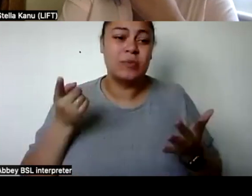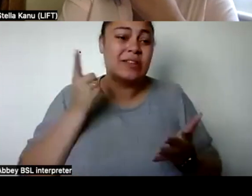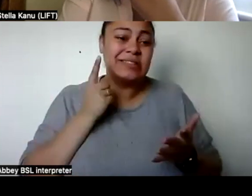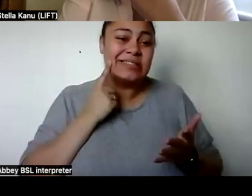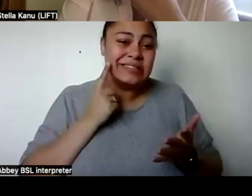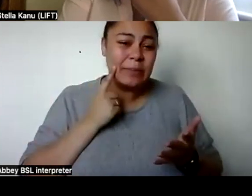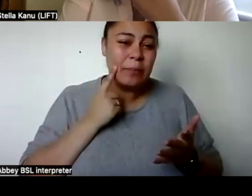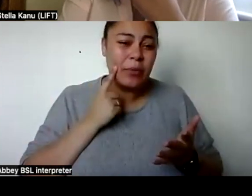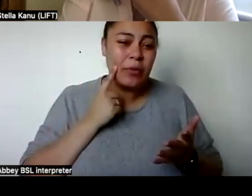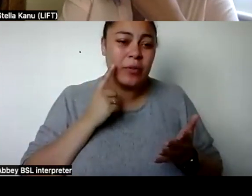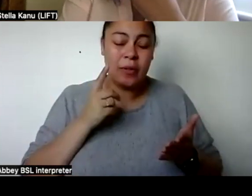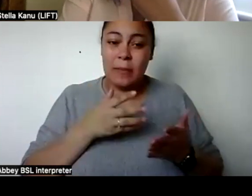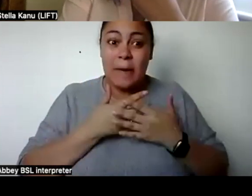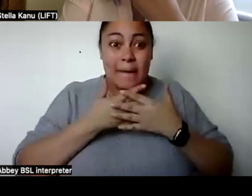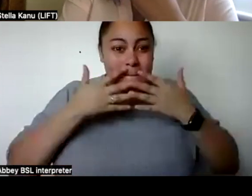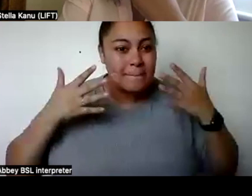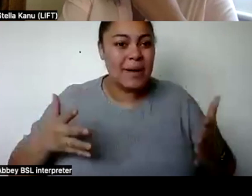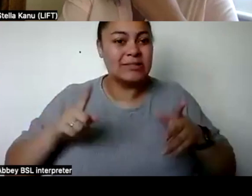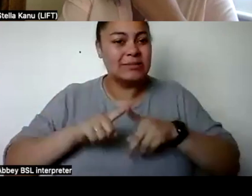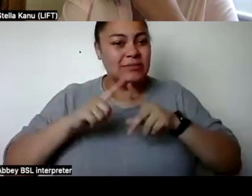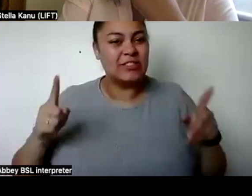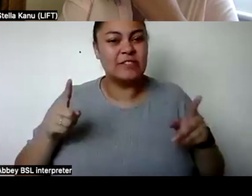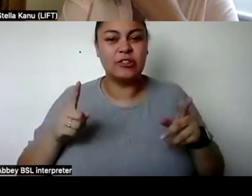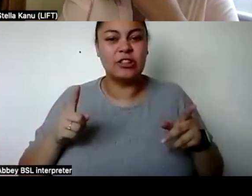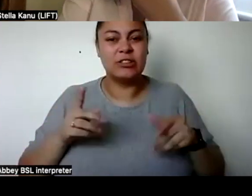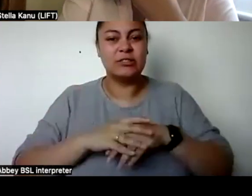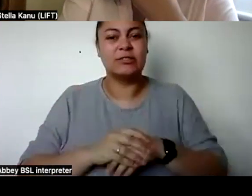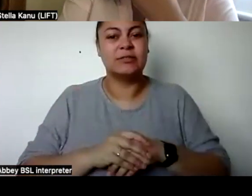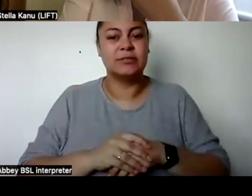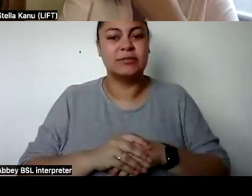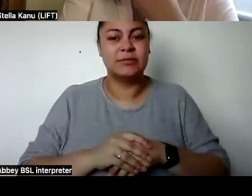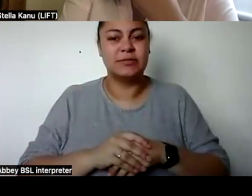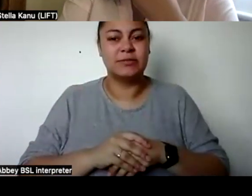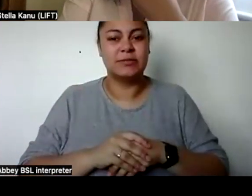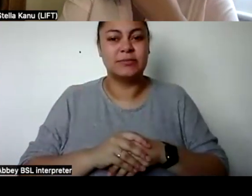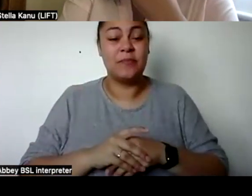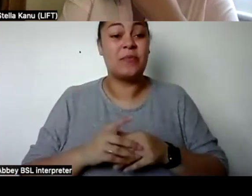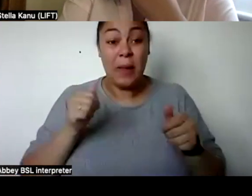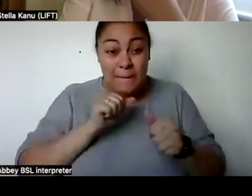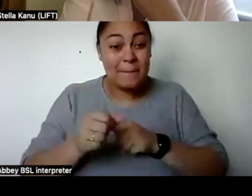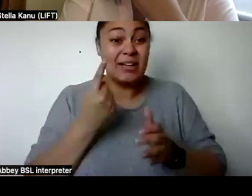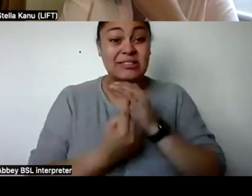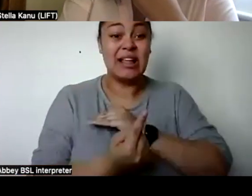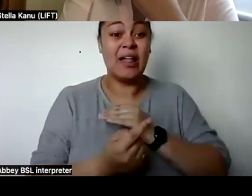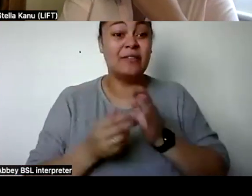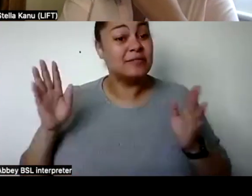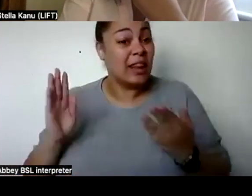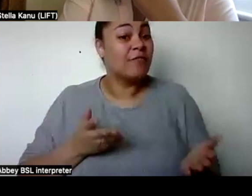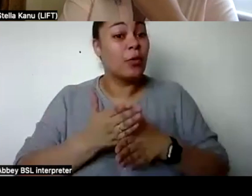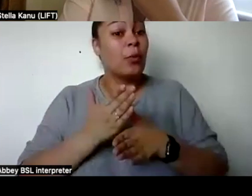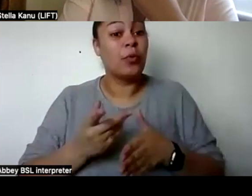massive difference to setting them on a path to be able to be their best selves delivering that work.